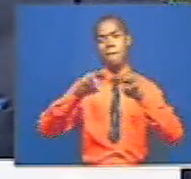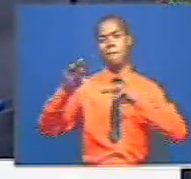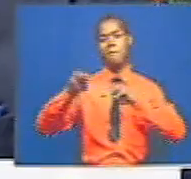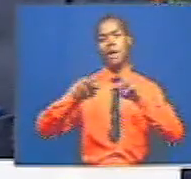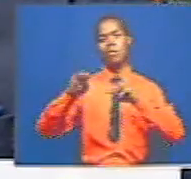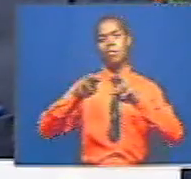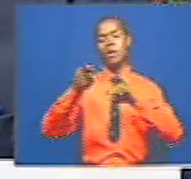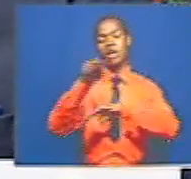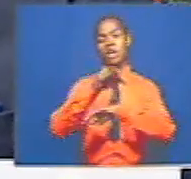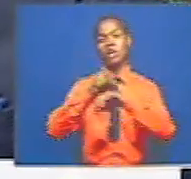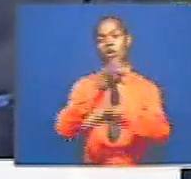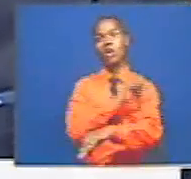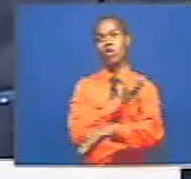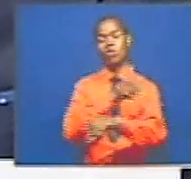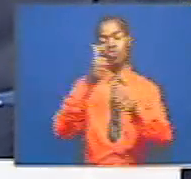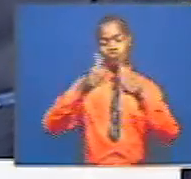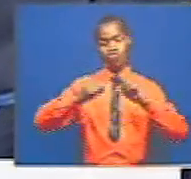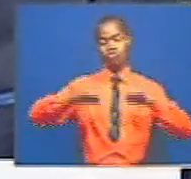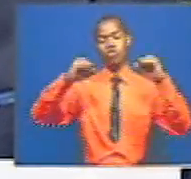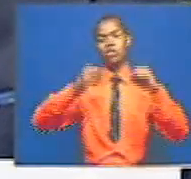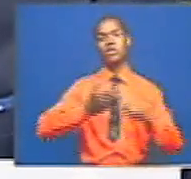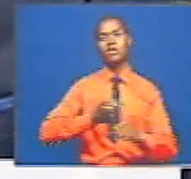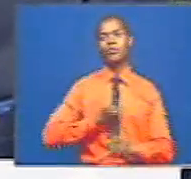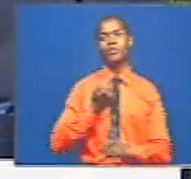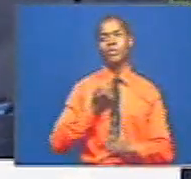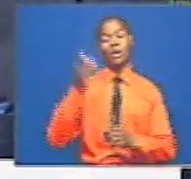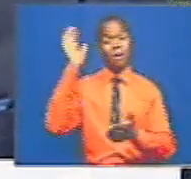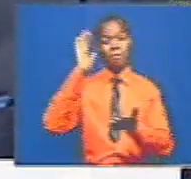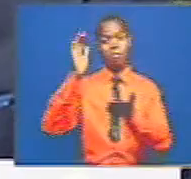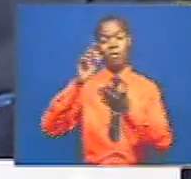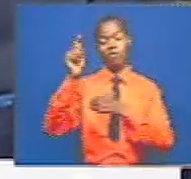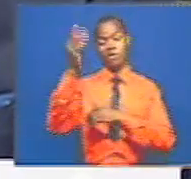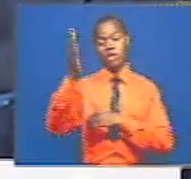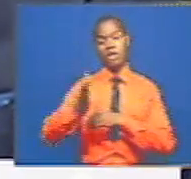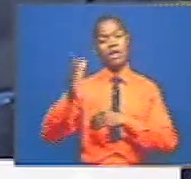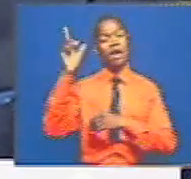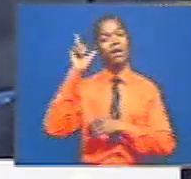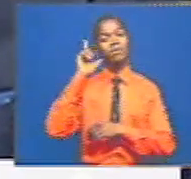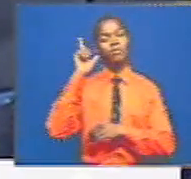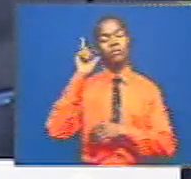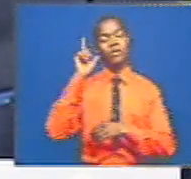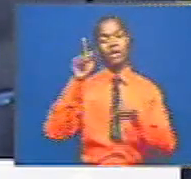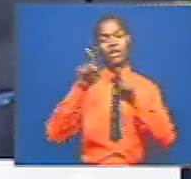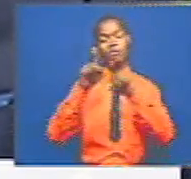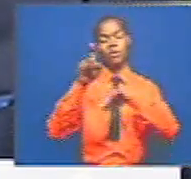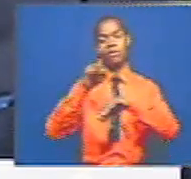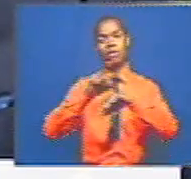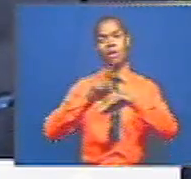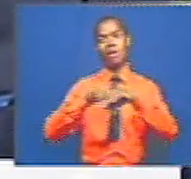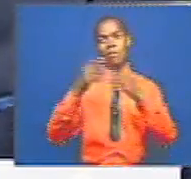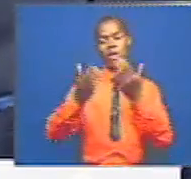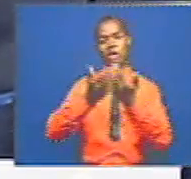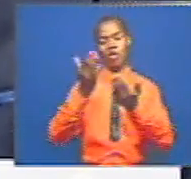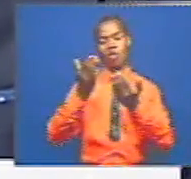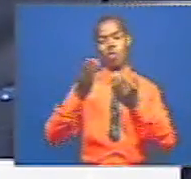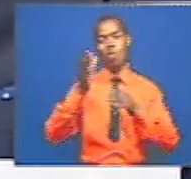authority, which I aid. Mm-hmm. And I want to believe that Kenyans are listening. Mm-hmm. If we treat water as a national resource, there will be no fight.